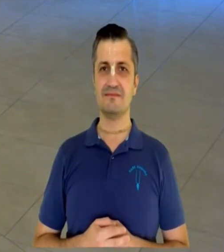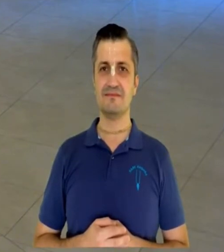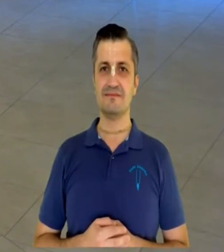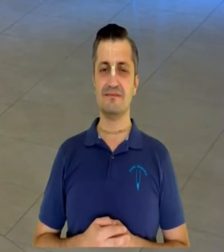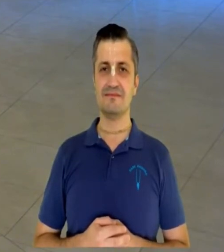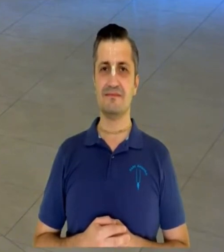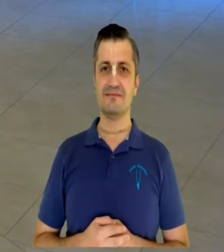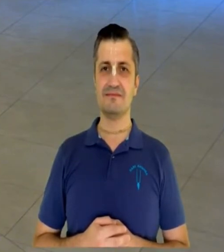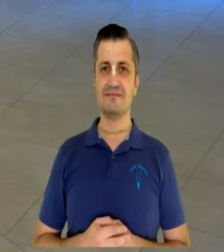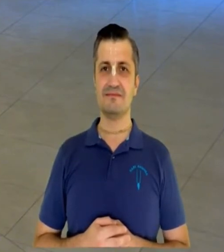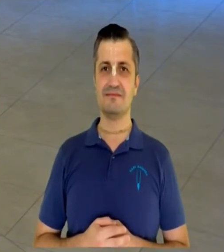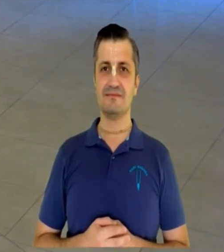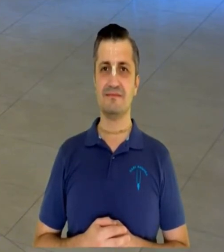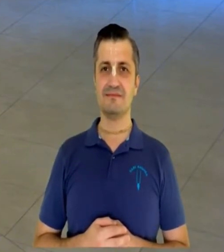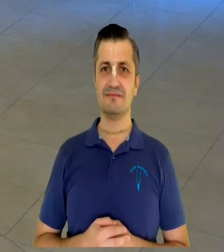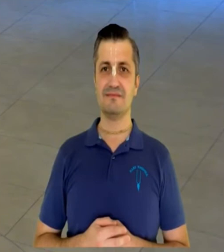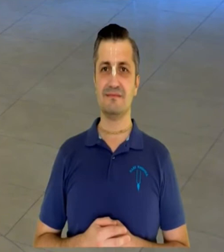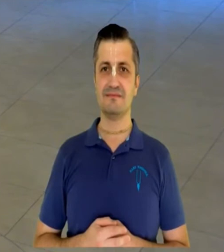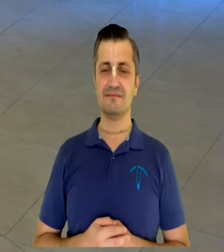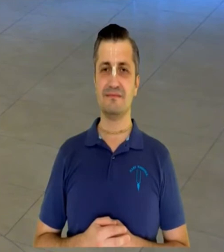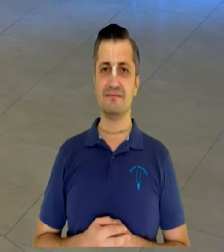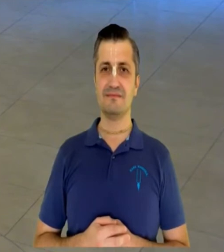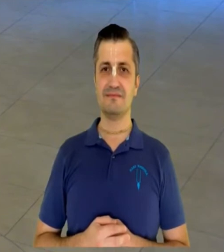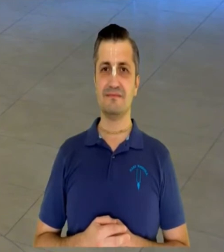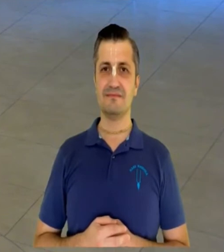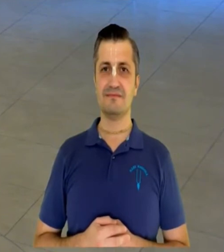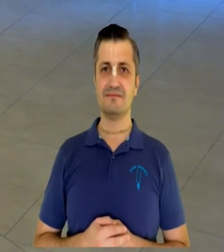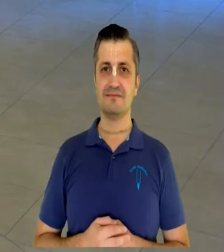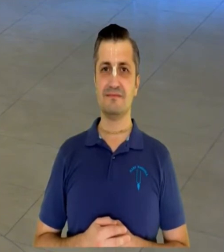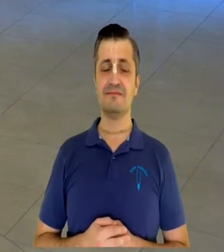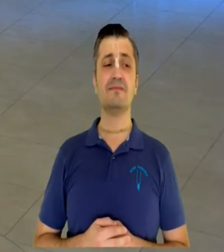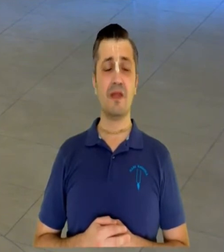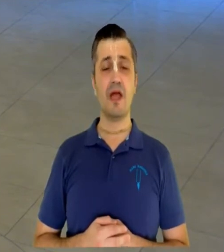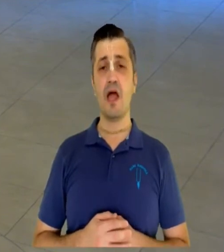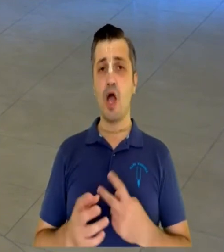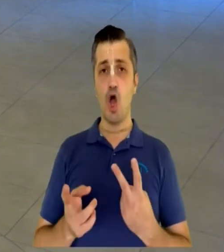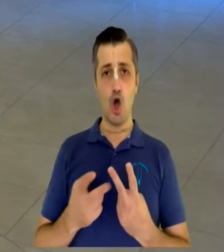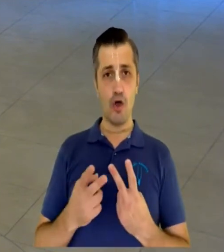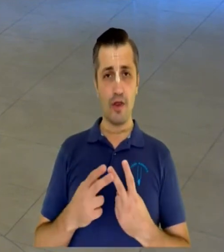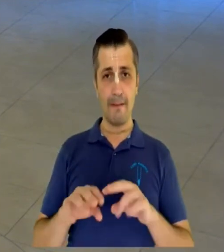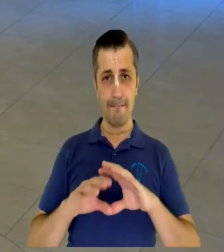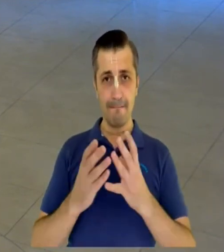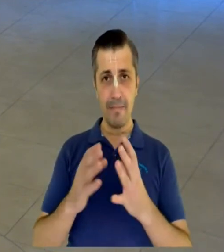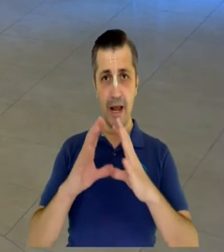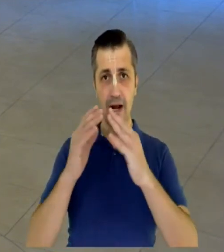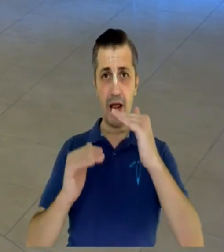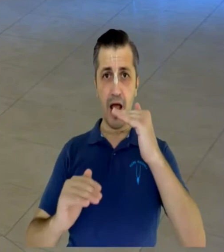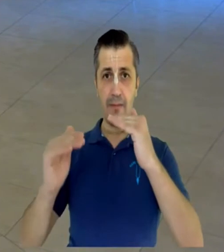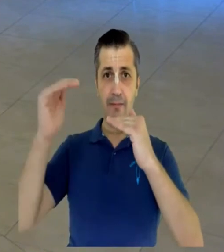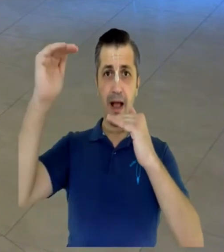here on Earth? I believe it exists in the other planetary systems because it was actually Narad